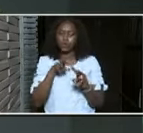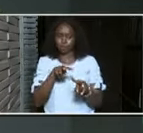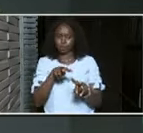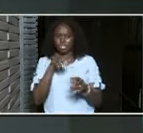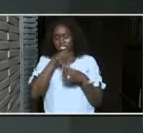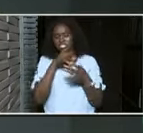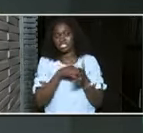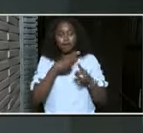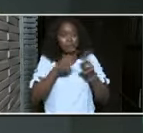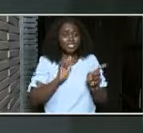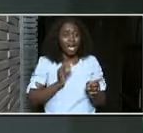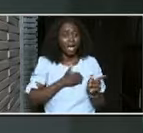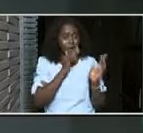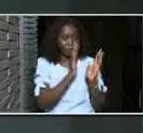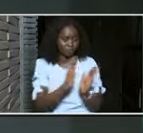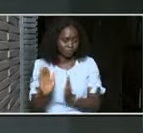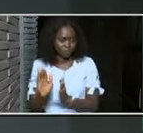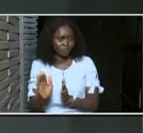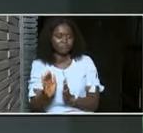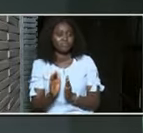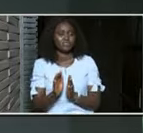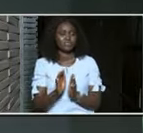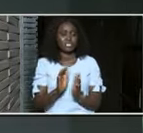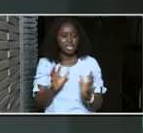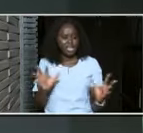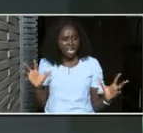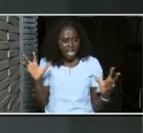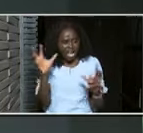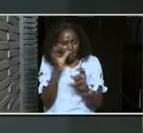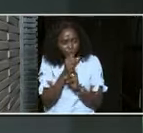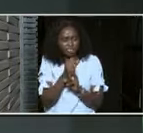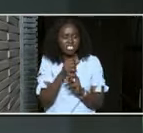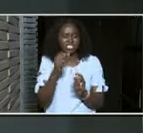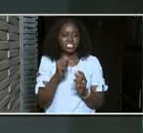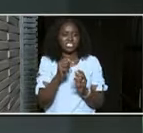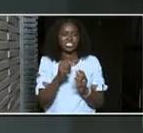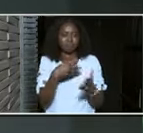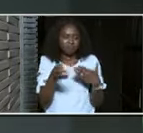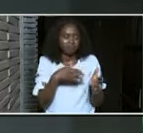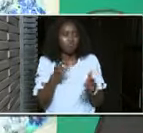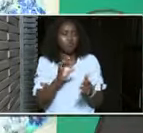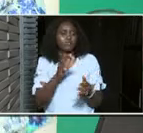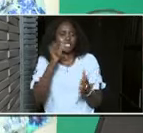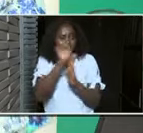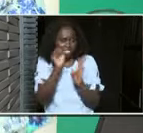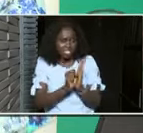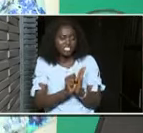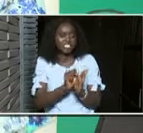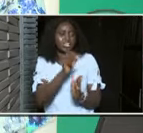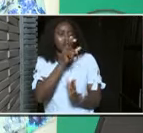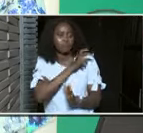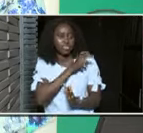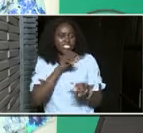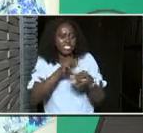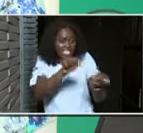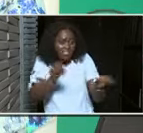our agenda captured the issue of state police in the area of restructuring. We're not